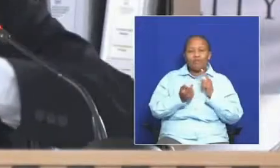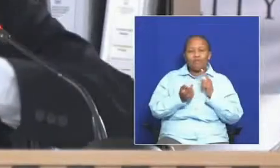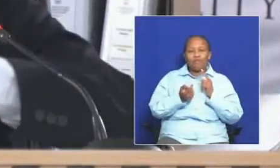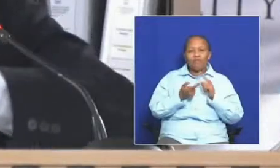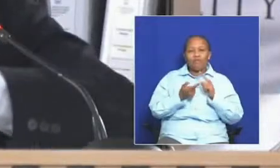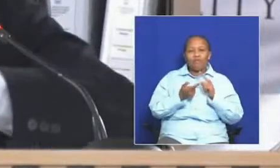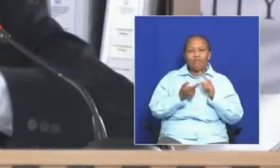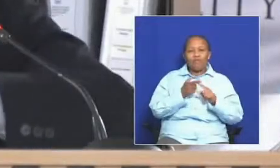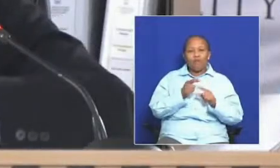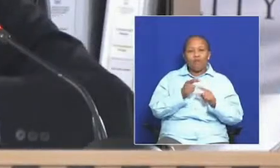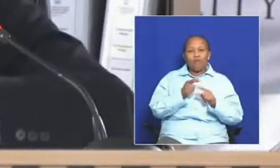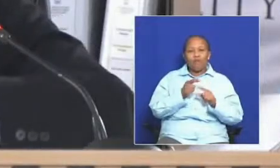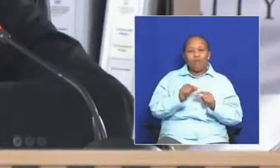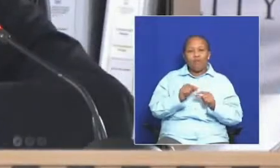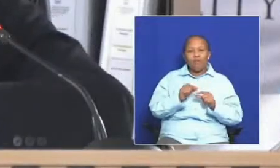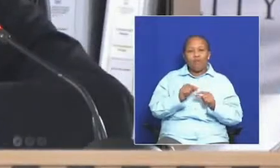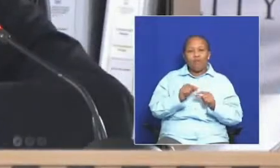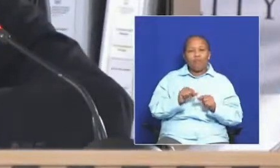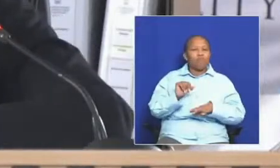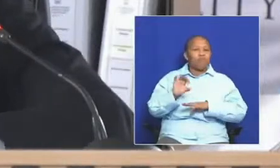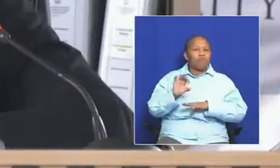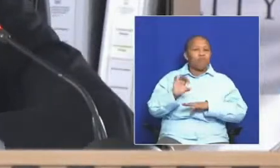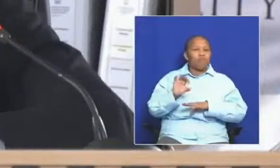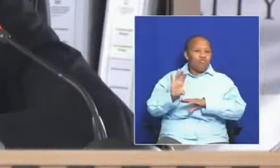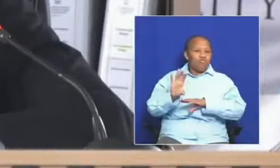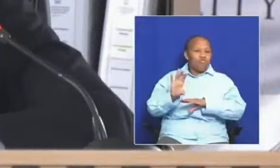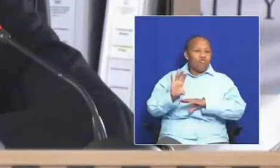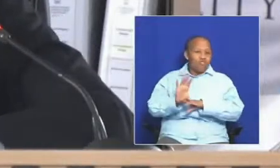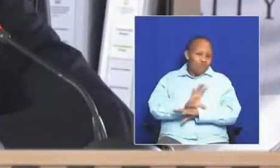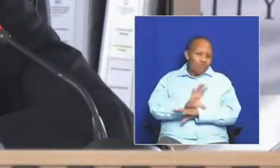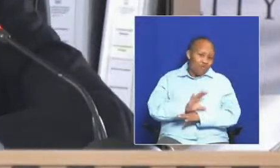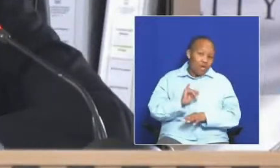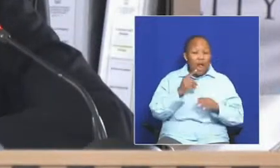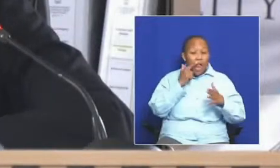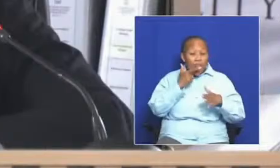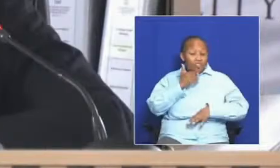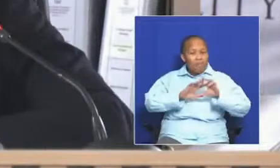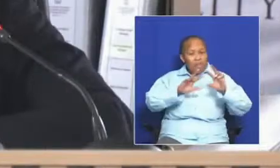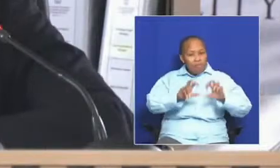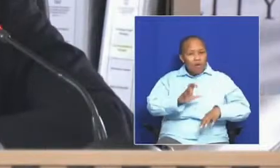document you found